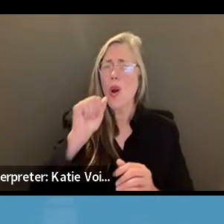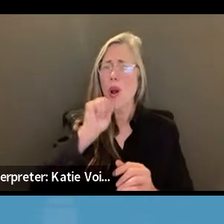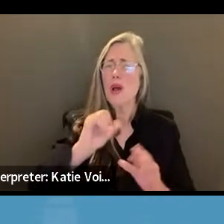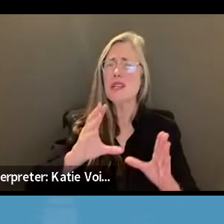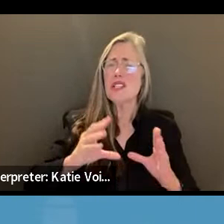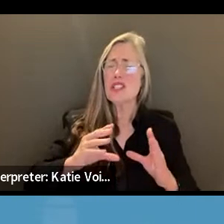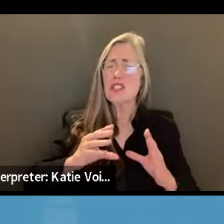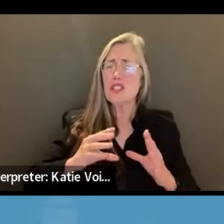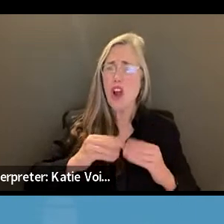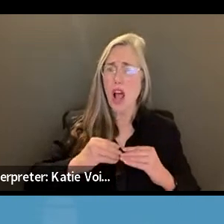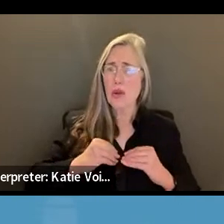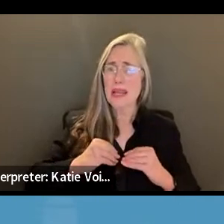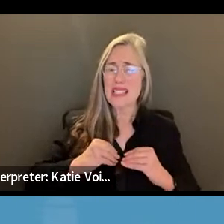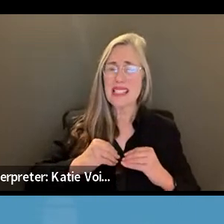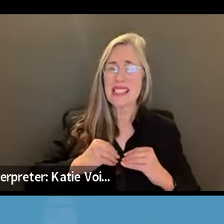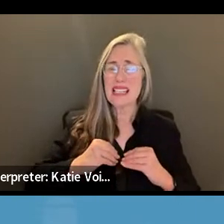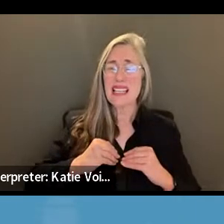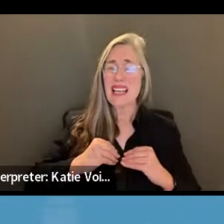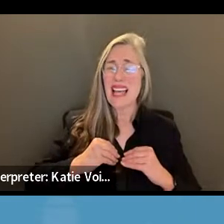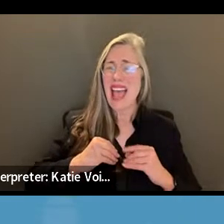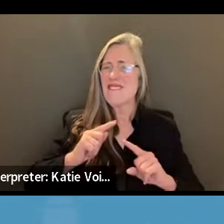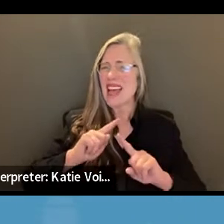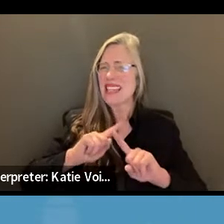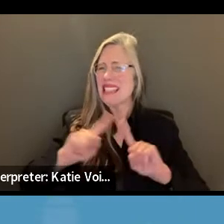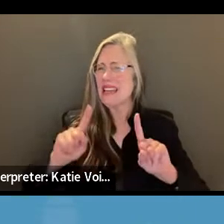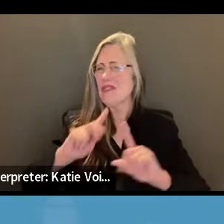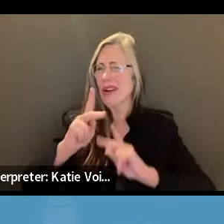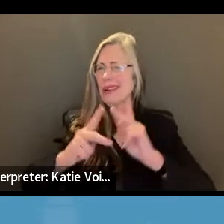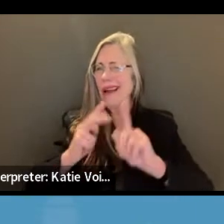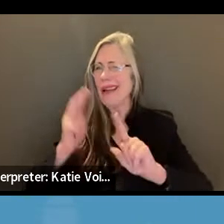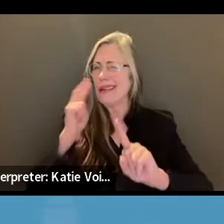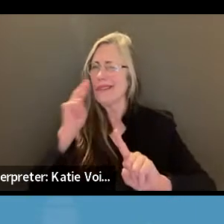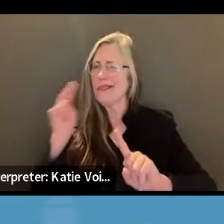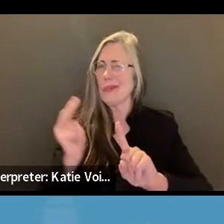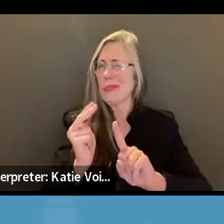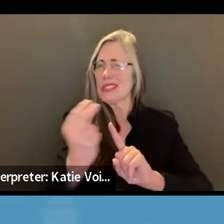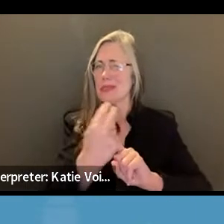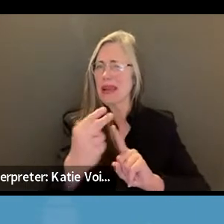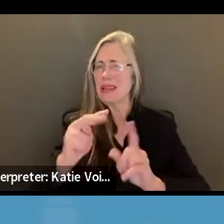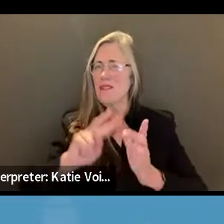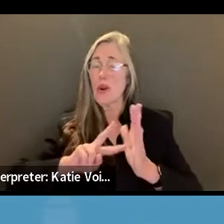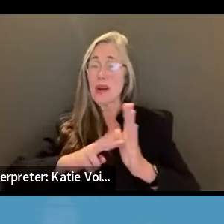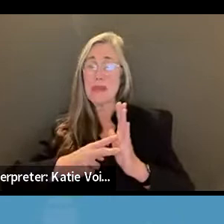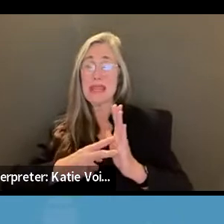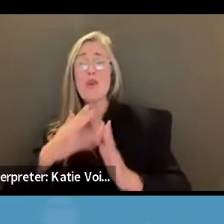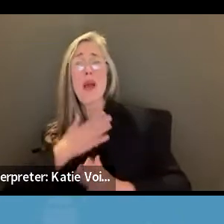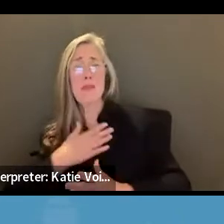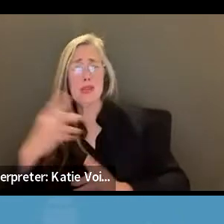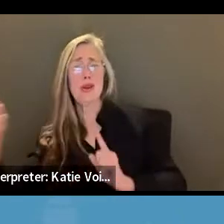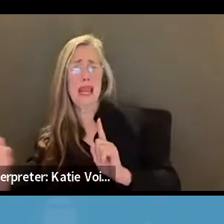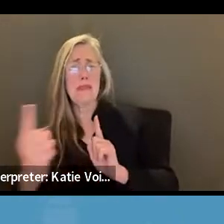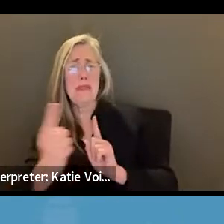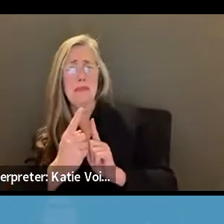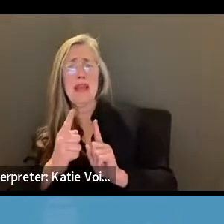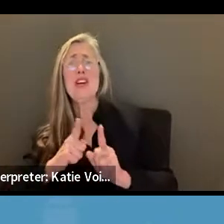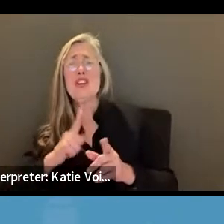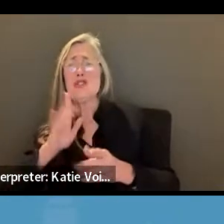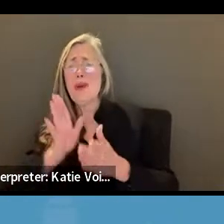referred to in a little bit different lens. And so I appreciate that person who came up to me and asked me to clarify, because I think it's